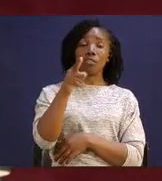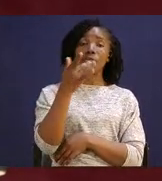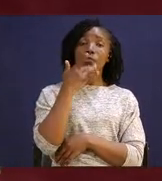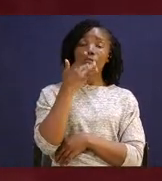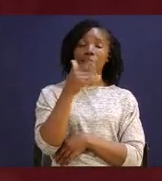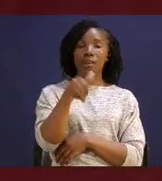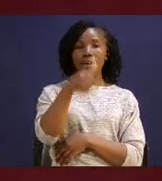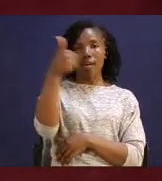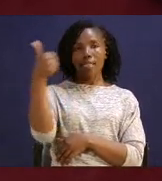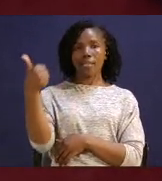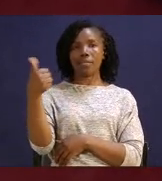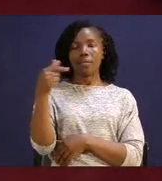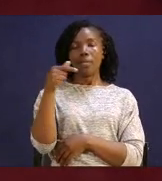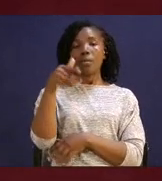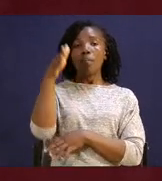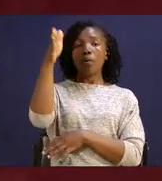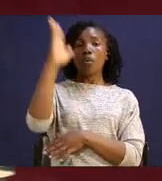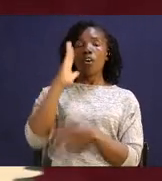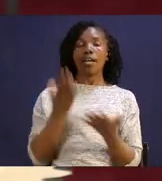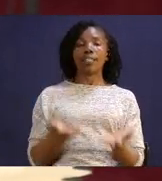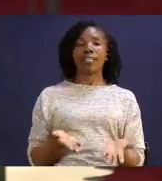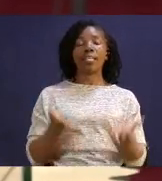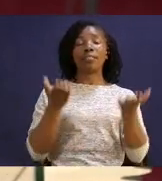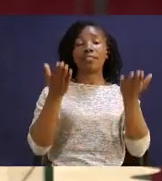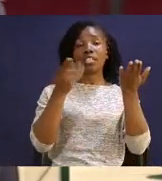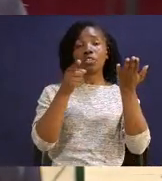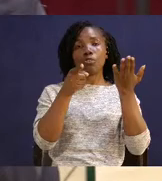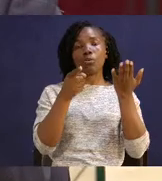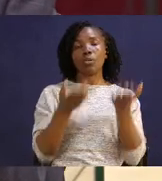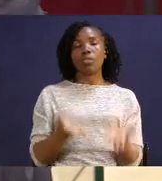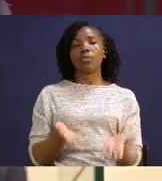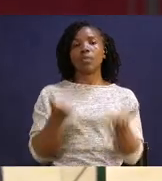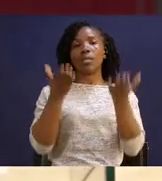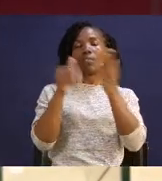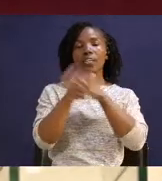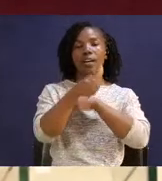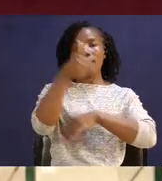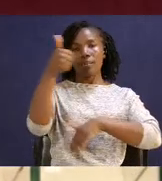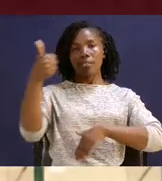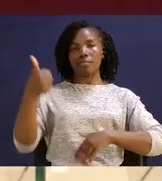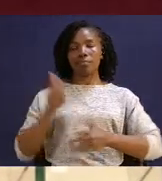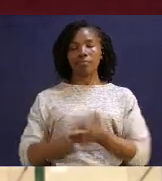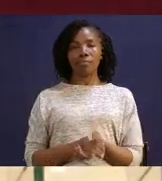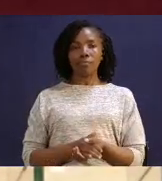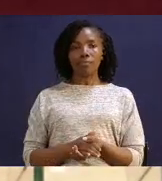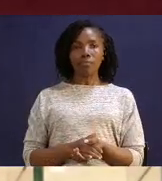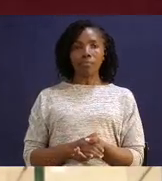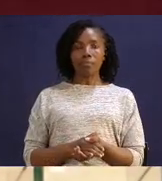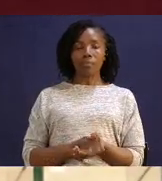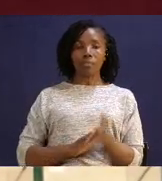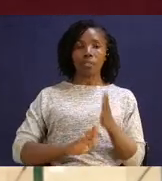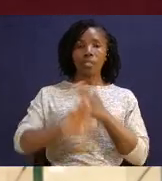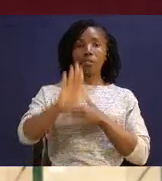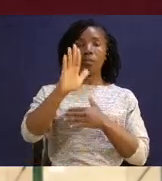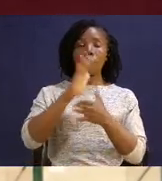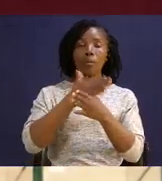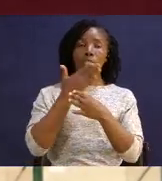favorable. You are lifted to lift others up. This is your